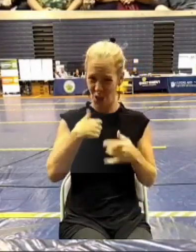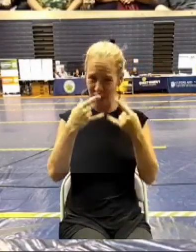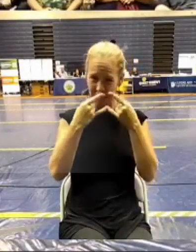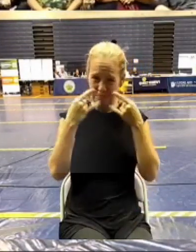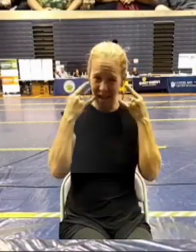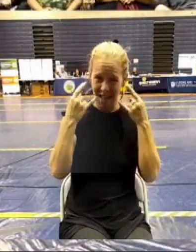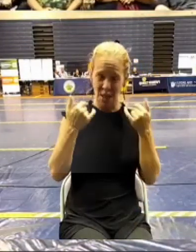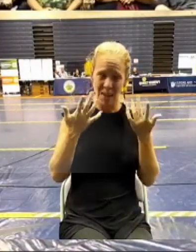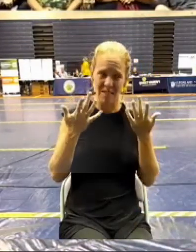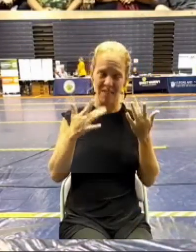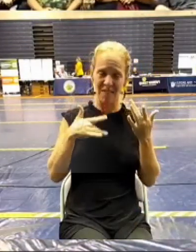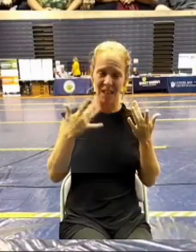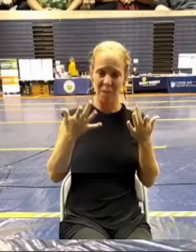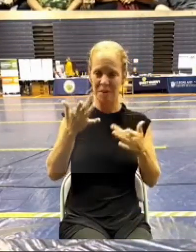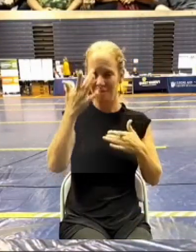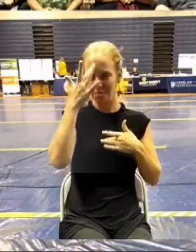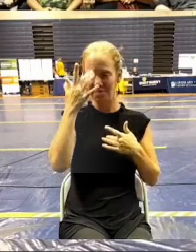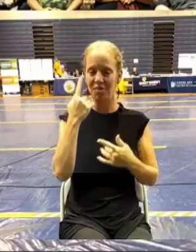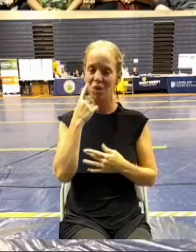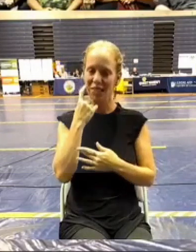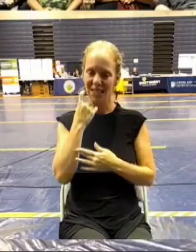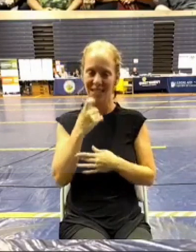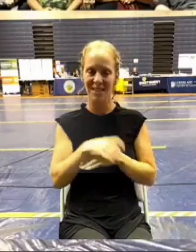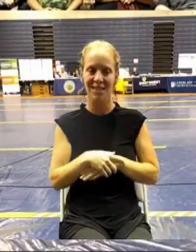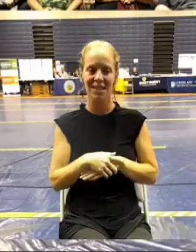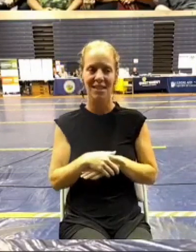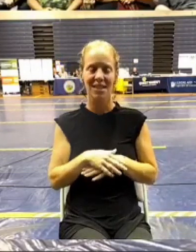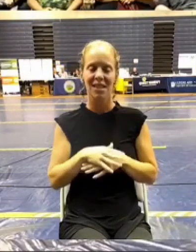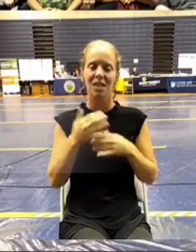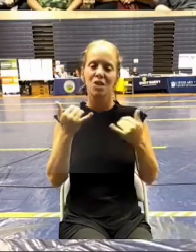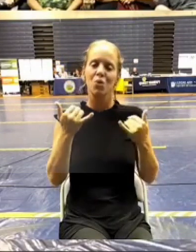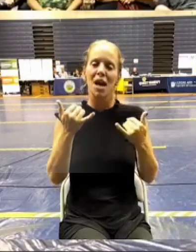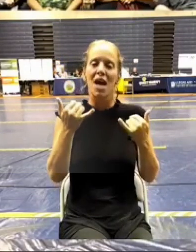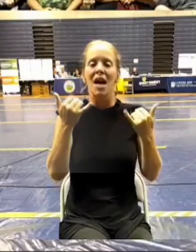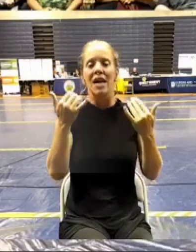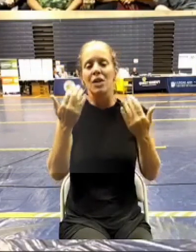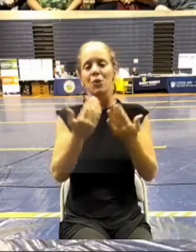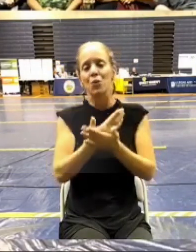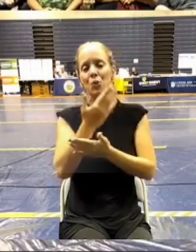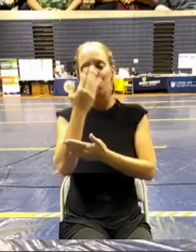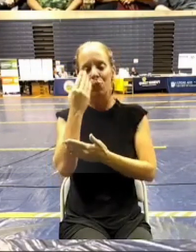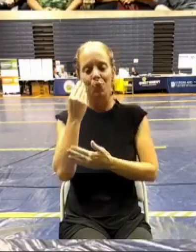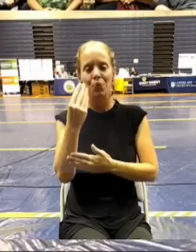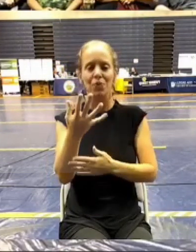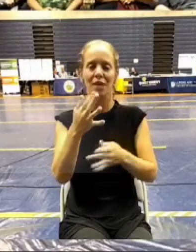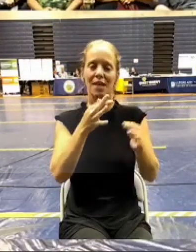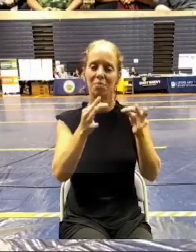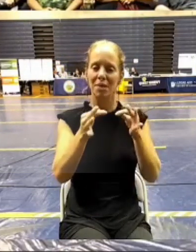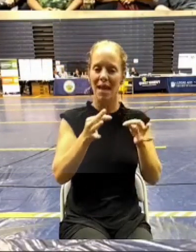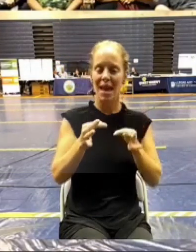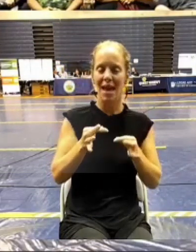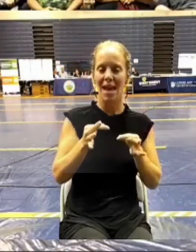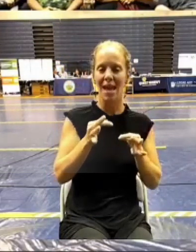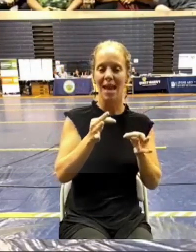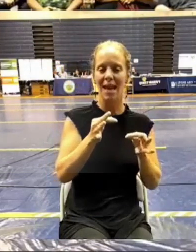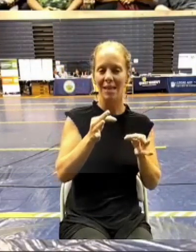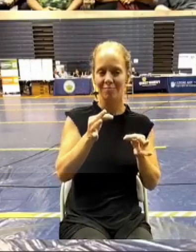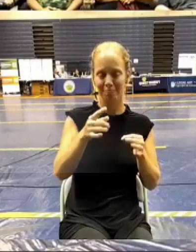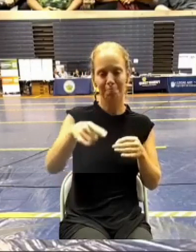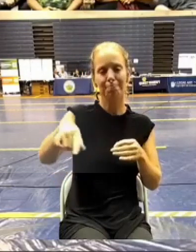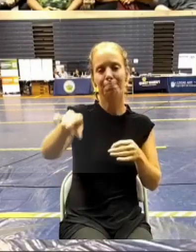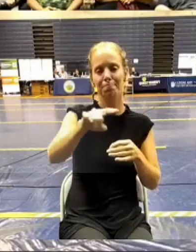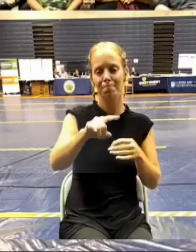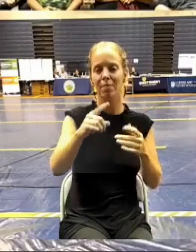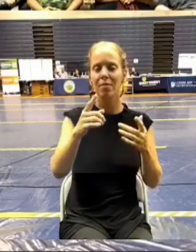weather recently. Tonight, I'm going to give an update and explain to you folks the process of selecting